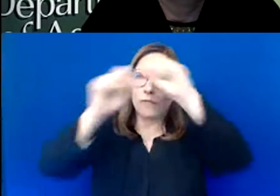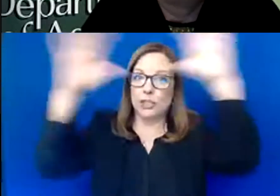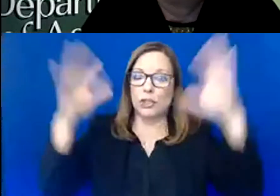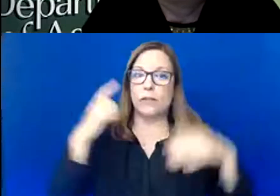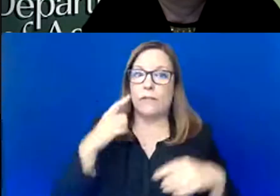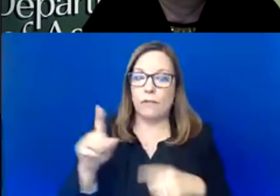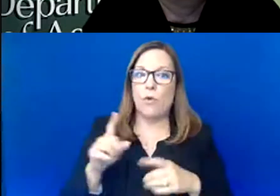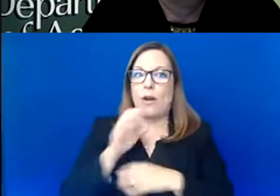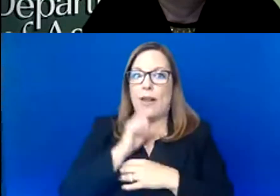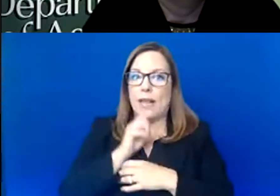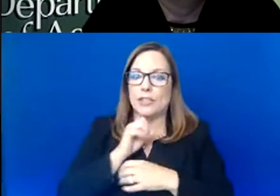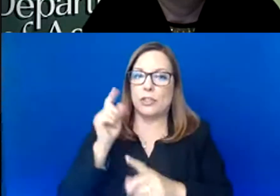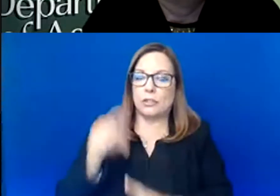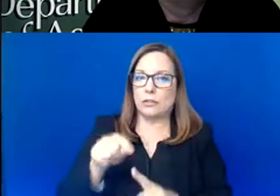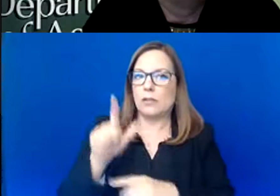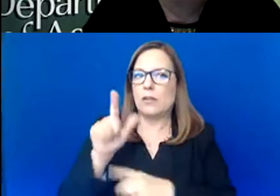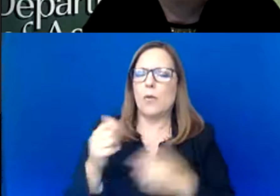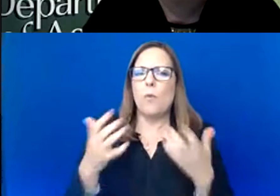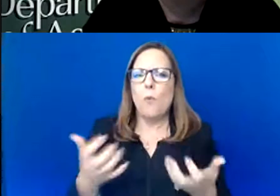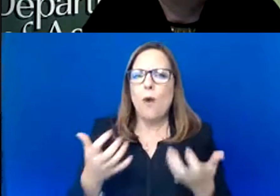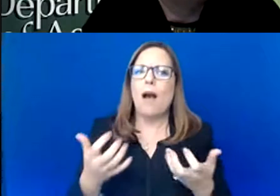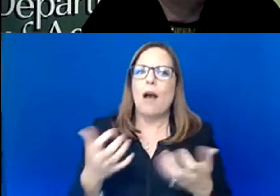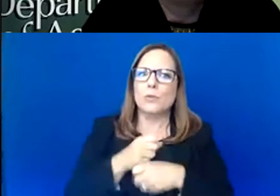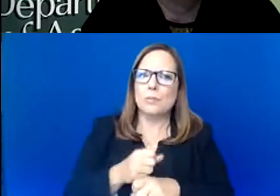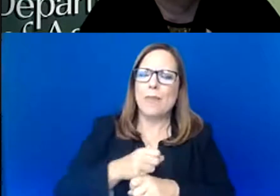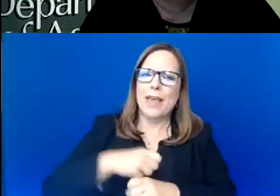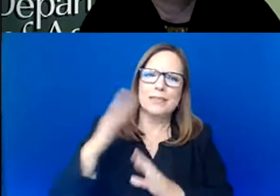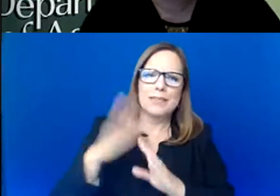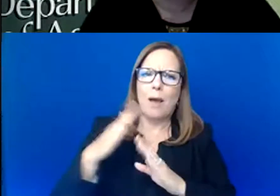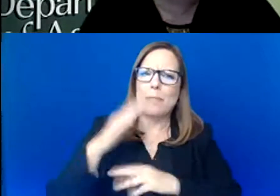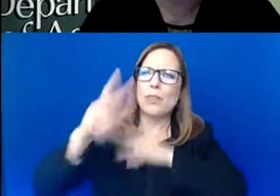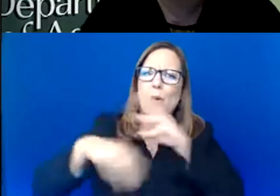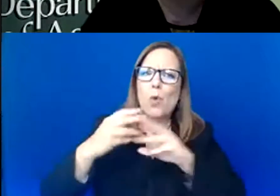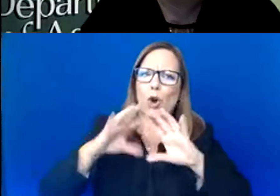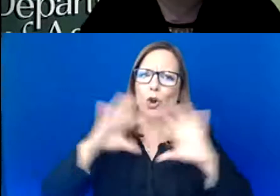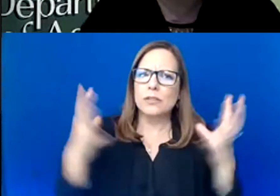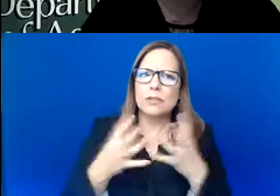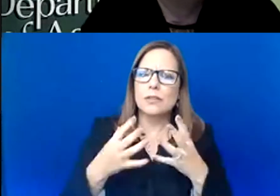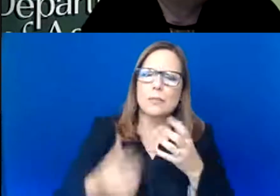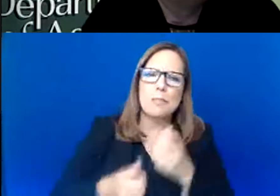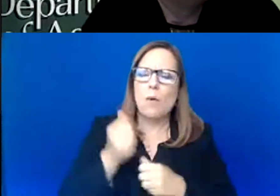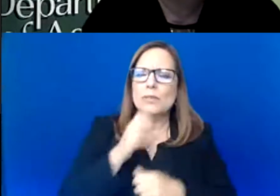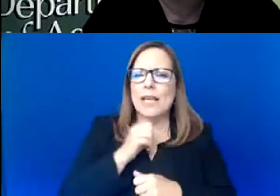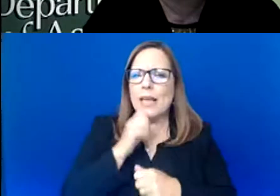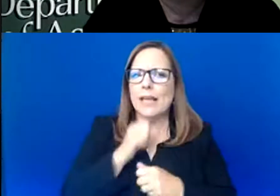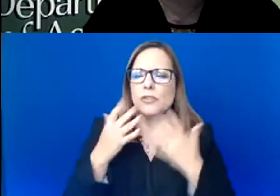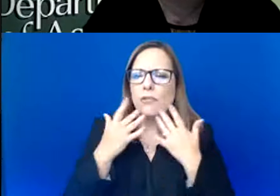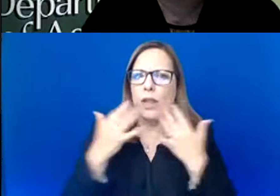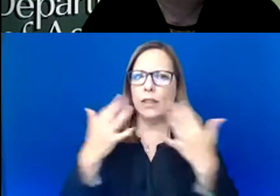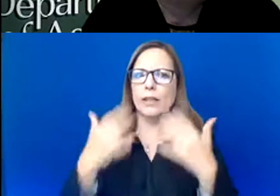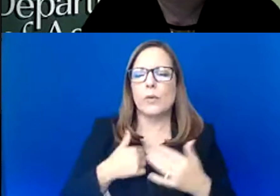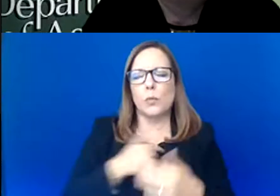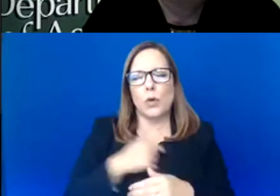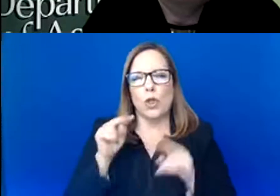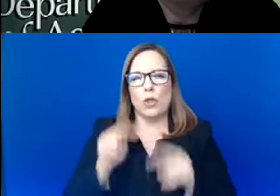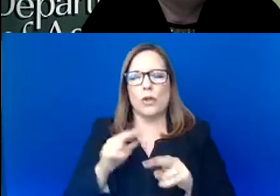was to make the Los Angeles region the most age-friendly in the world. We look at the work that we're doing under Purposeful Aging under 4